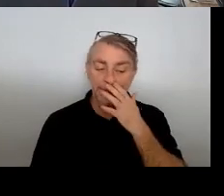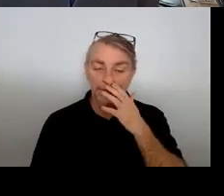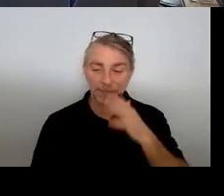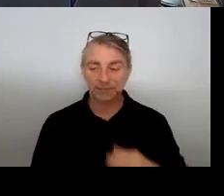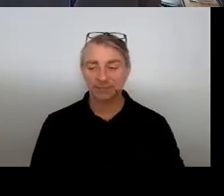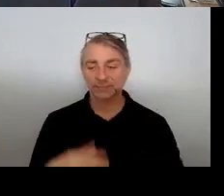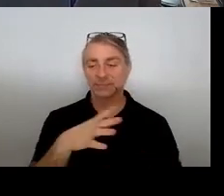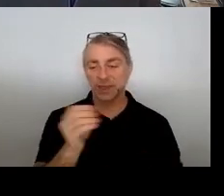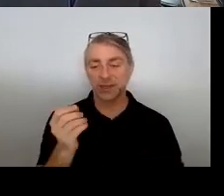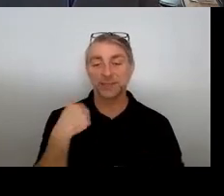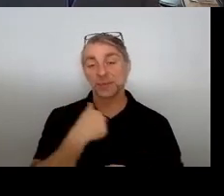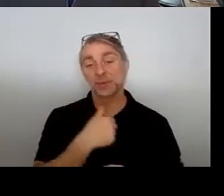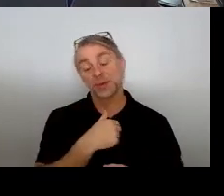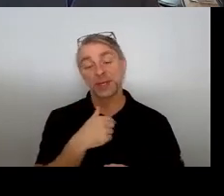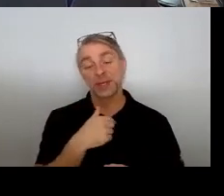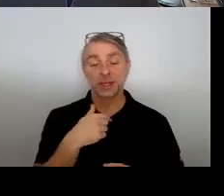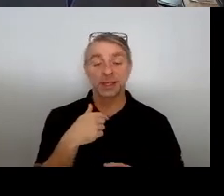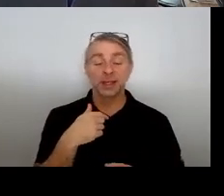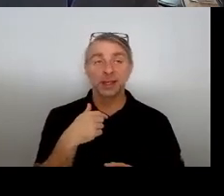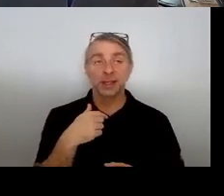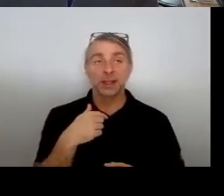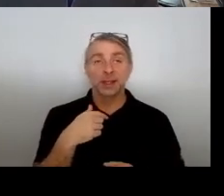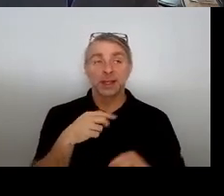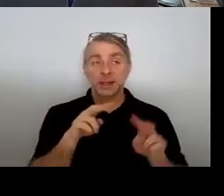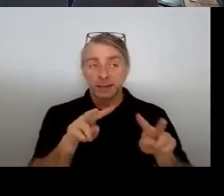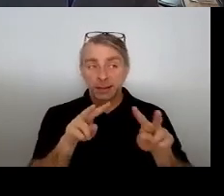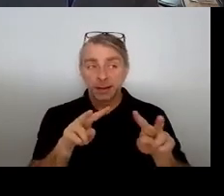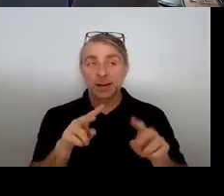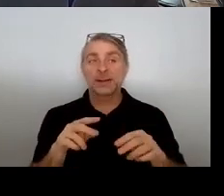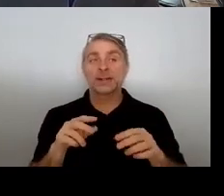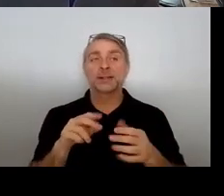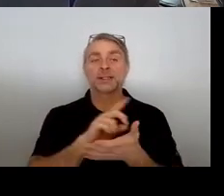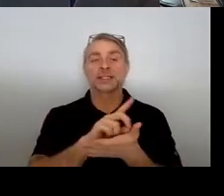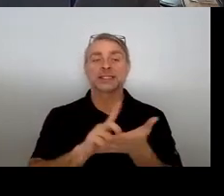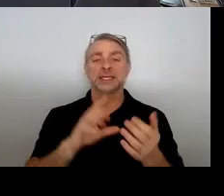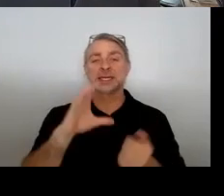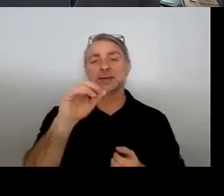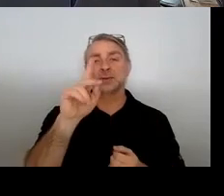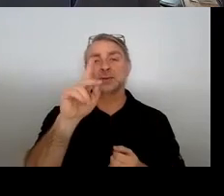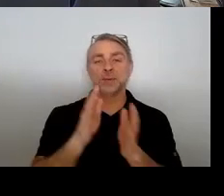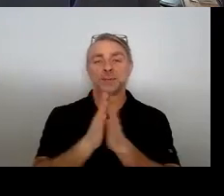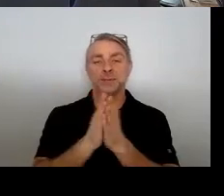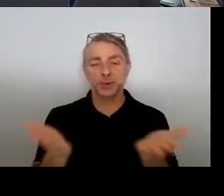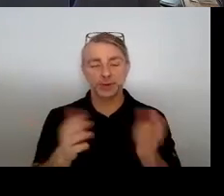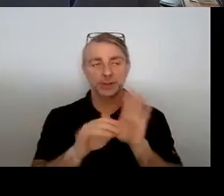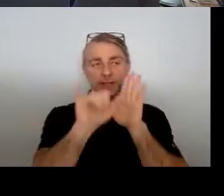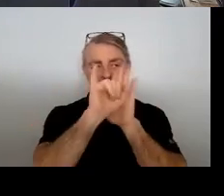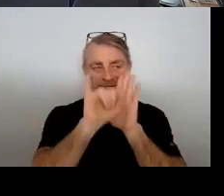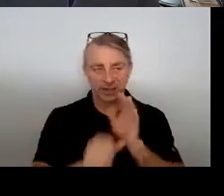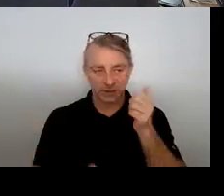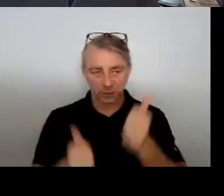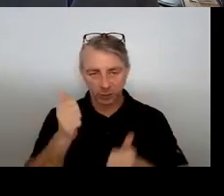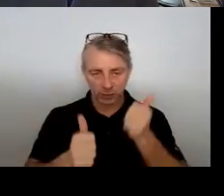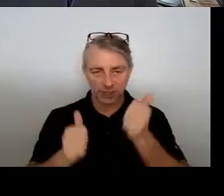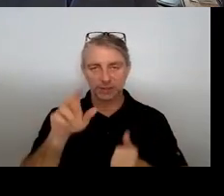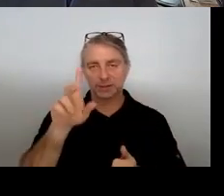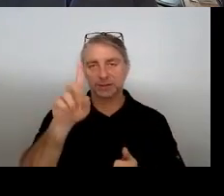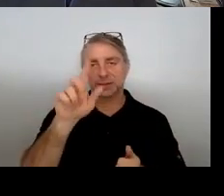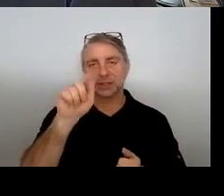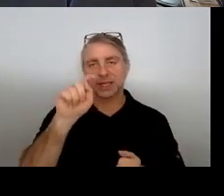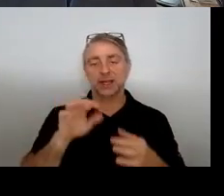be really attentive in building our code books to identify study features that are related to